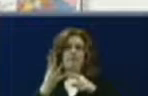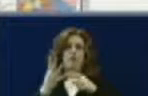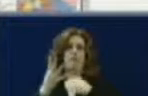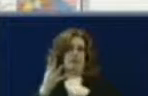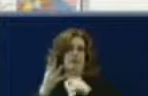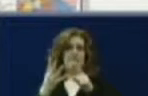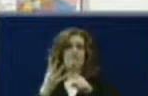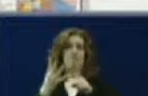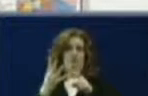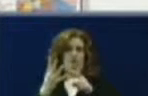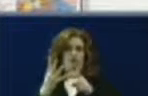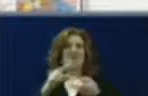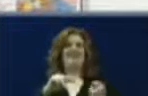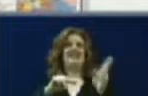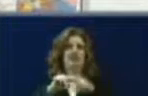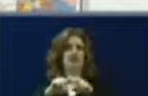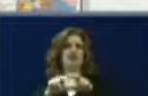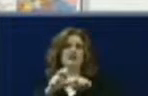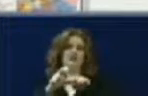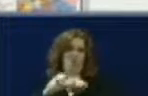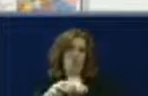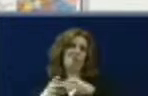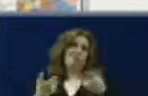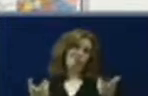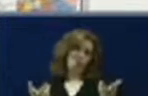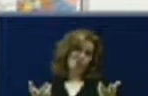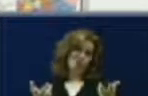option 4 increases transportation.